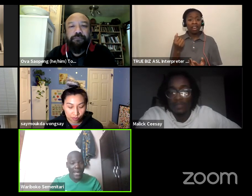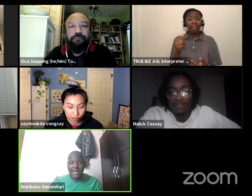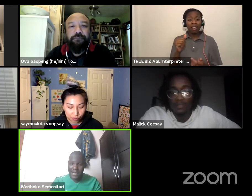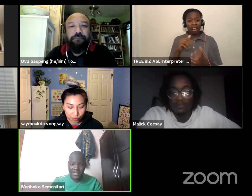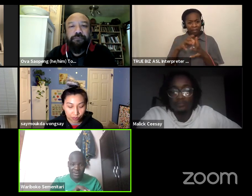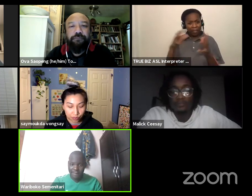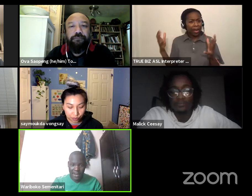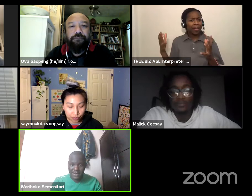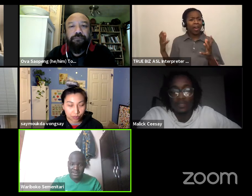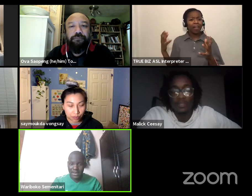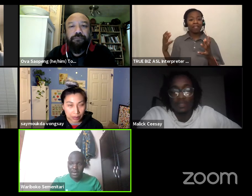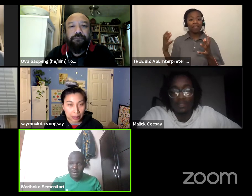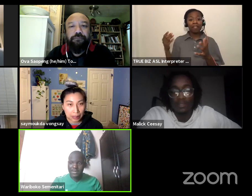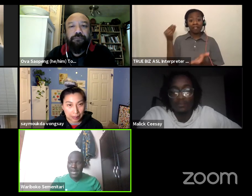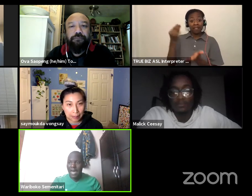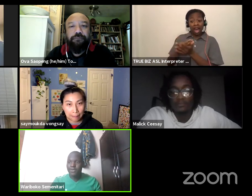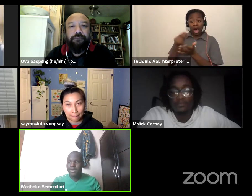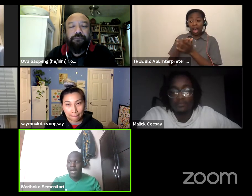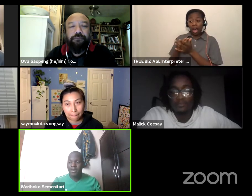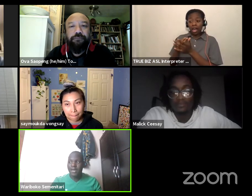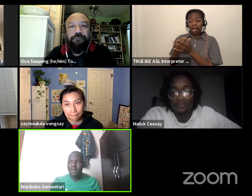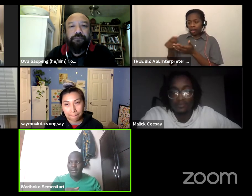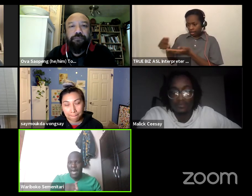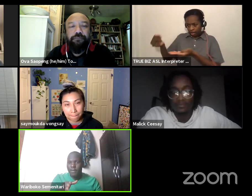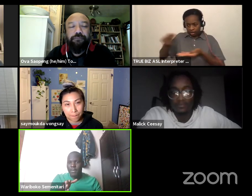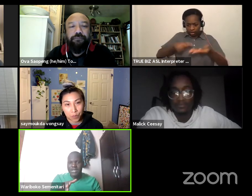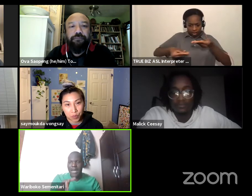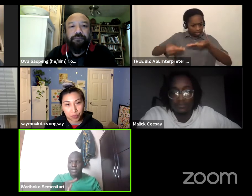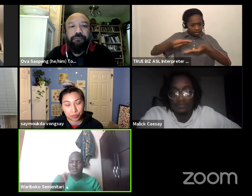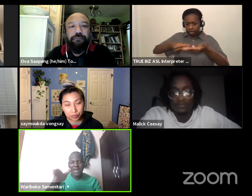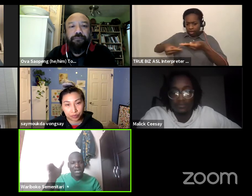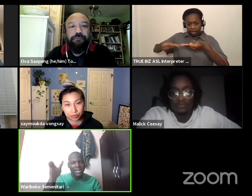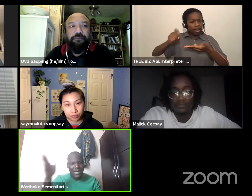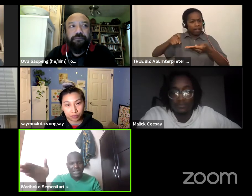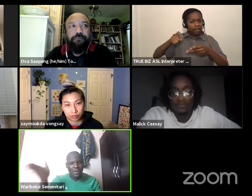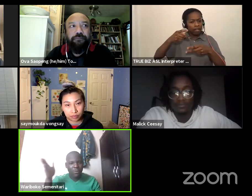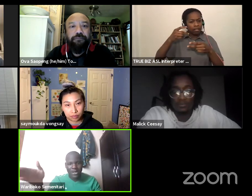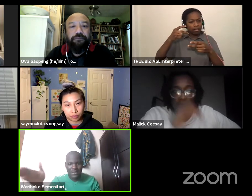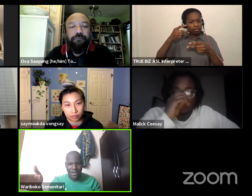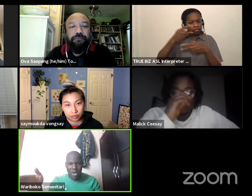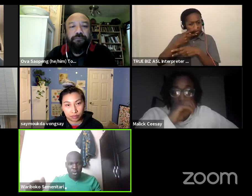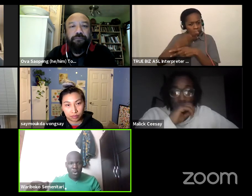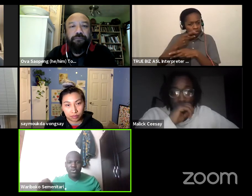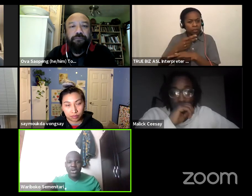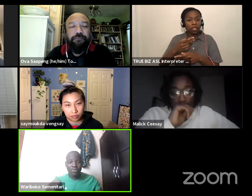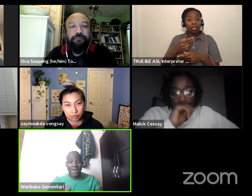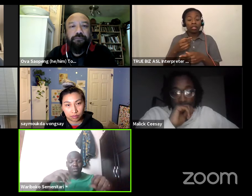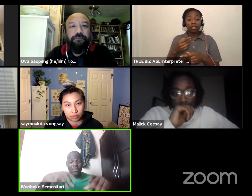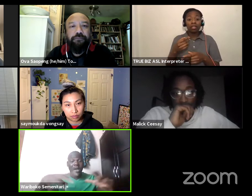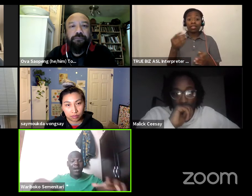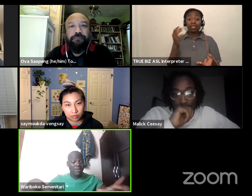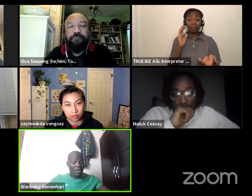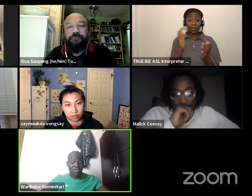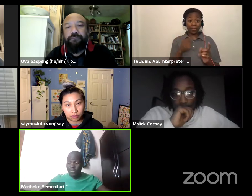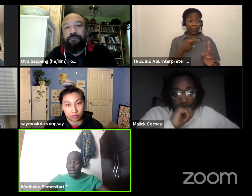and reallocation of funds. It's like how you calculate how much time you're spending chasing one thing when you can